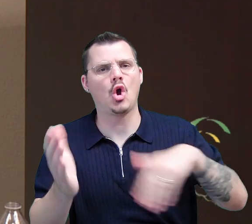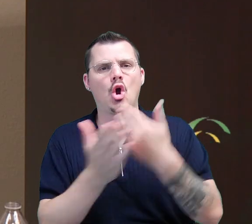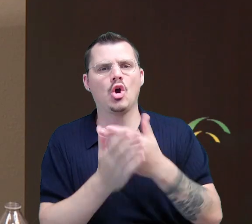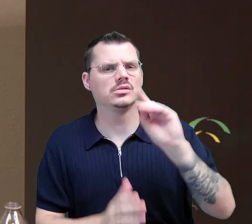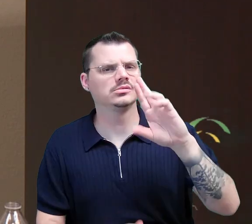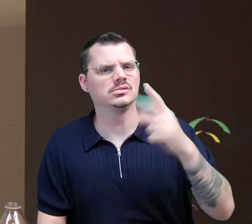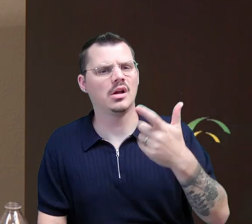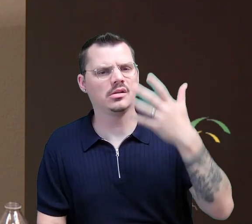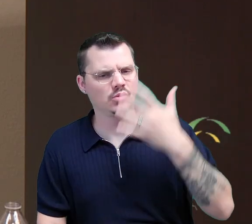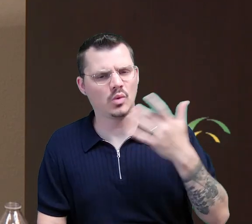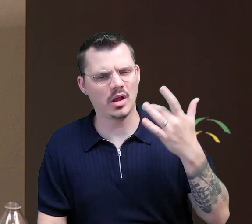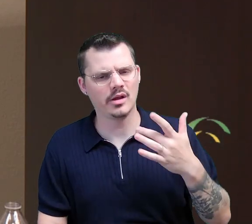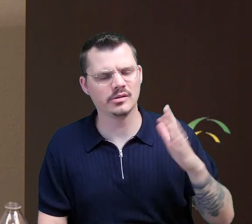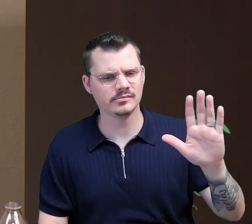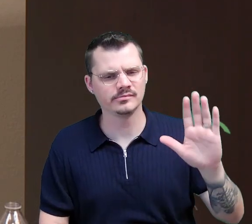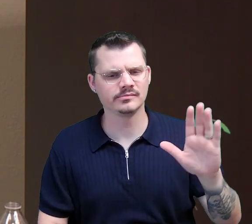preserve